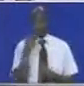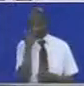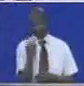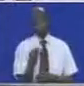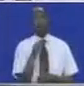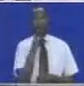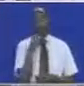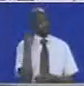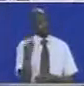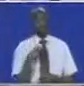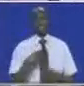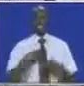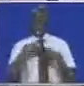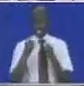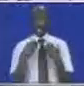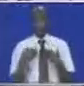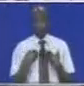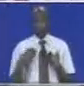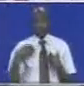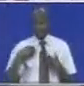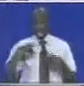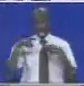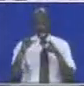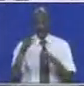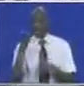I never allowed anything